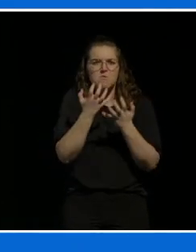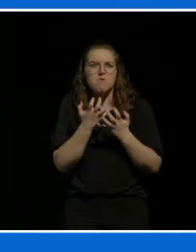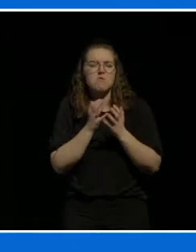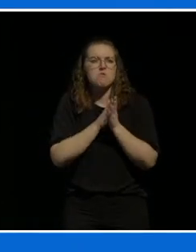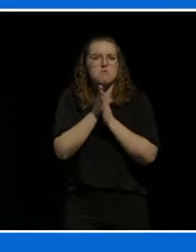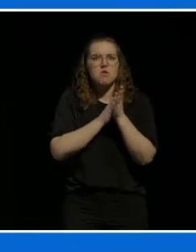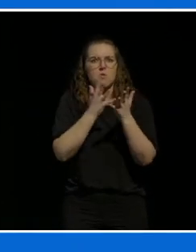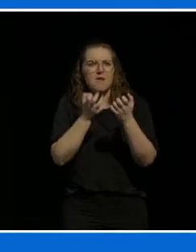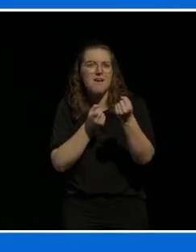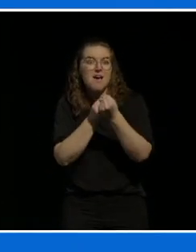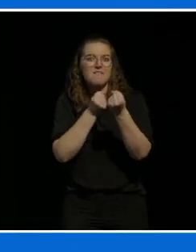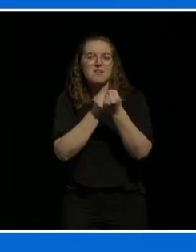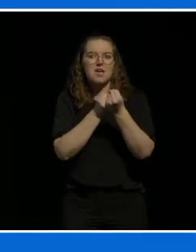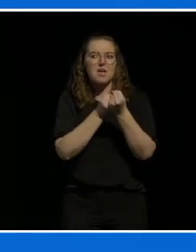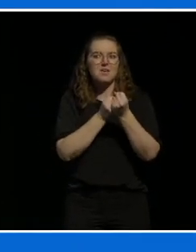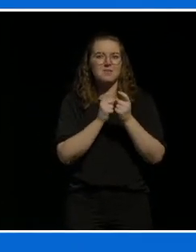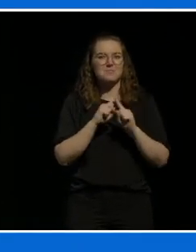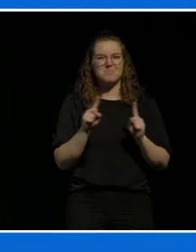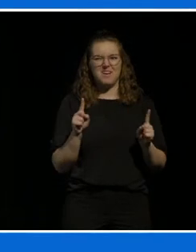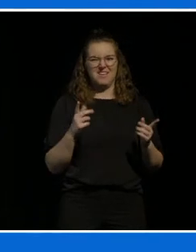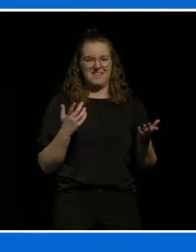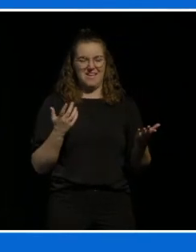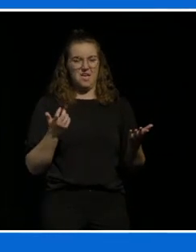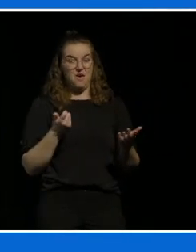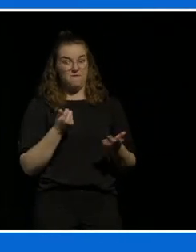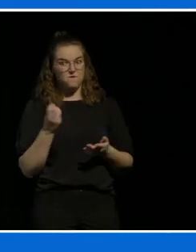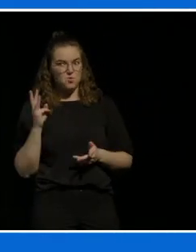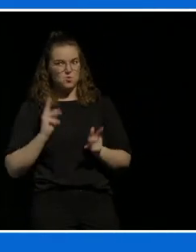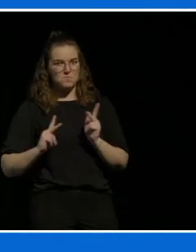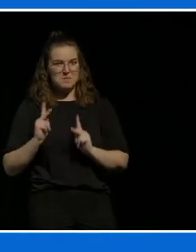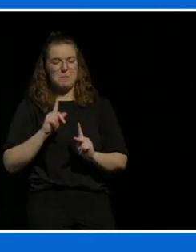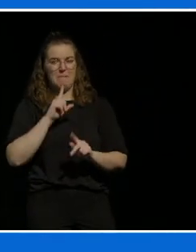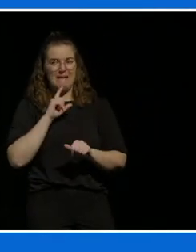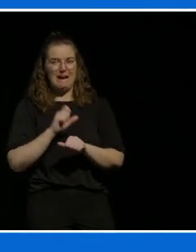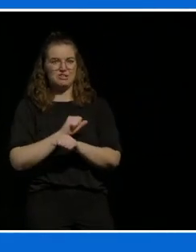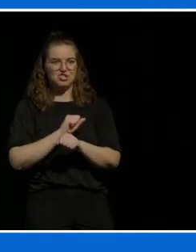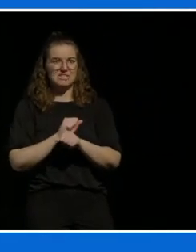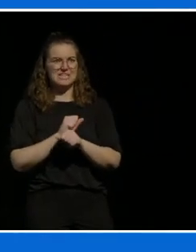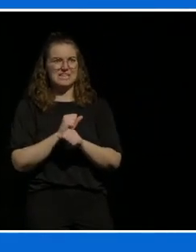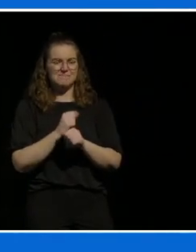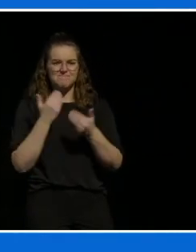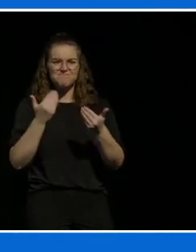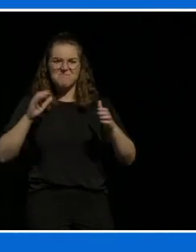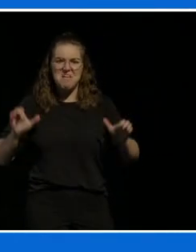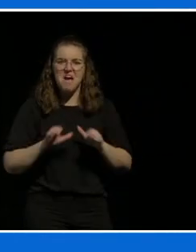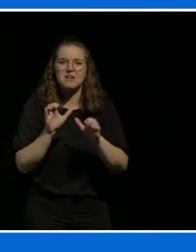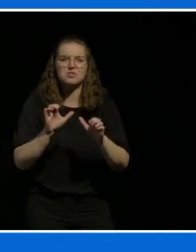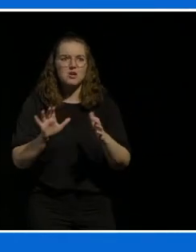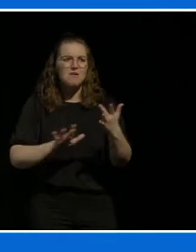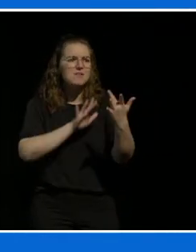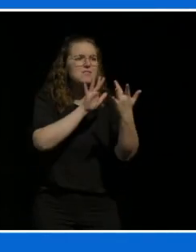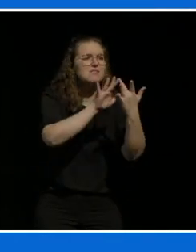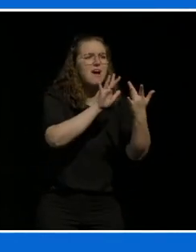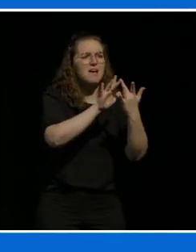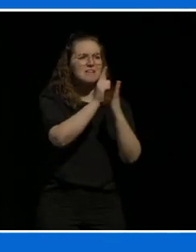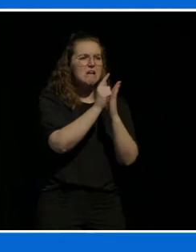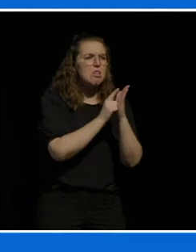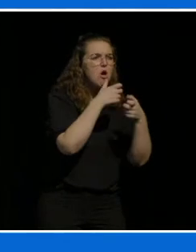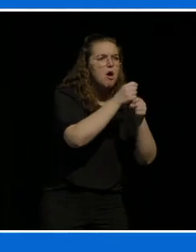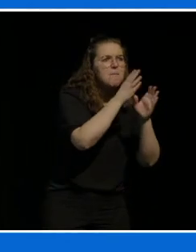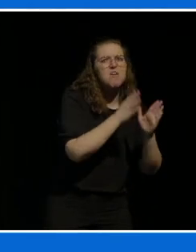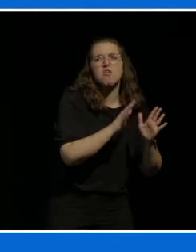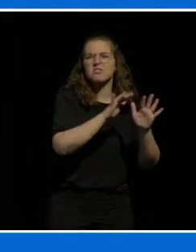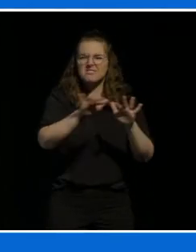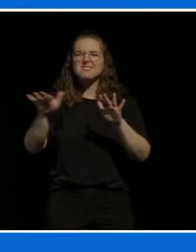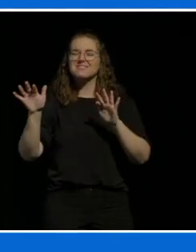to advocate for this, but very few people kind of translate that into, okay, let me contact lawmakers, let me show up at the Capitol building, that kind of thing. So